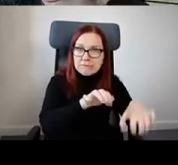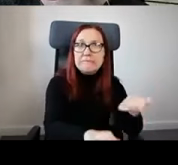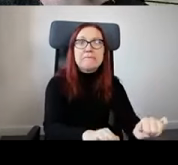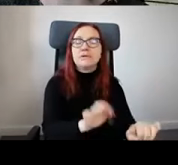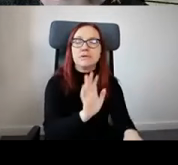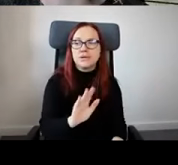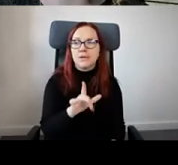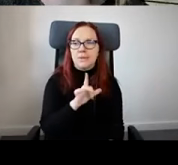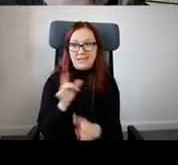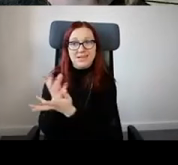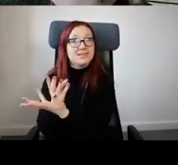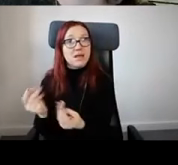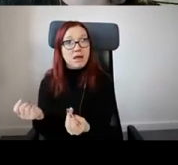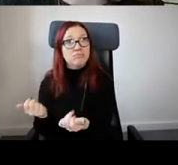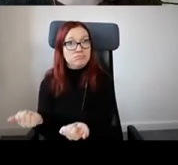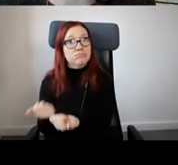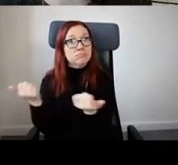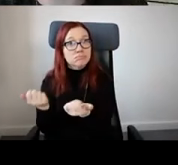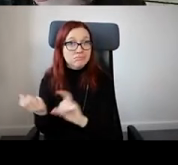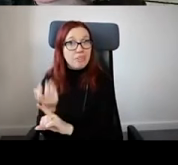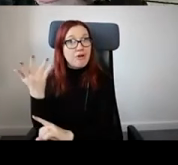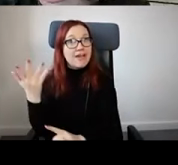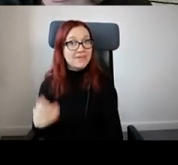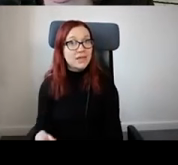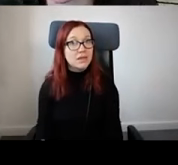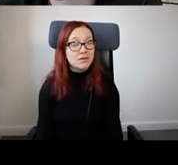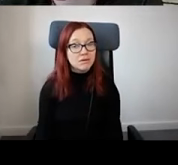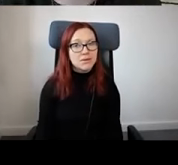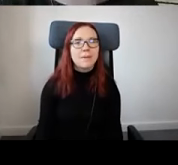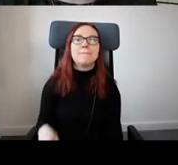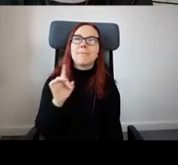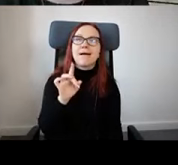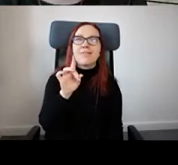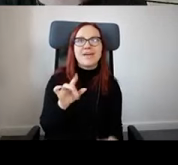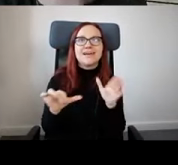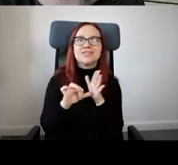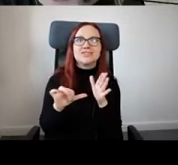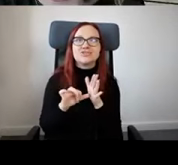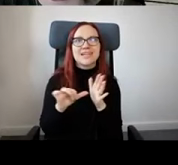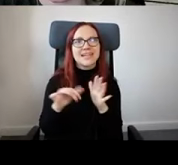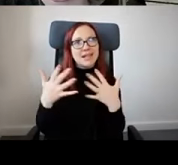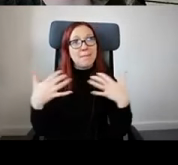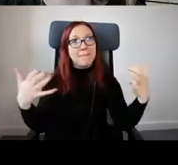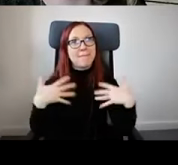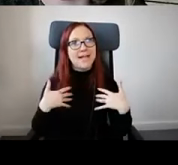doing as poorly and who are thriving. But then I think it's tricky, because when you're in a public health crisis like